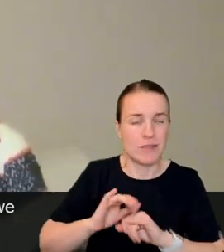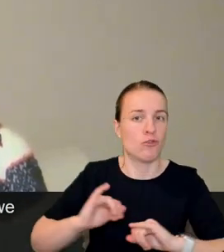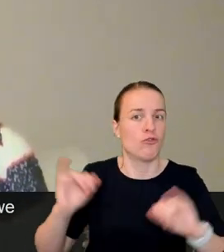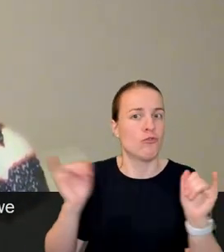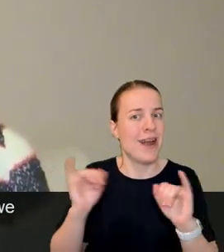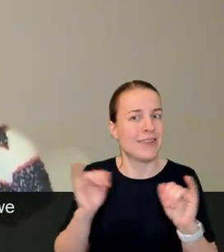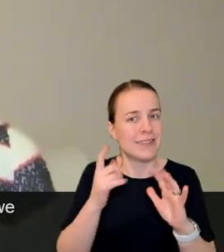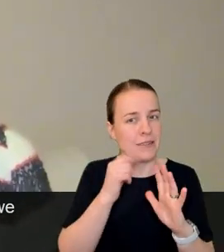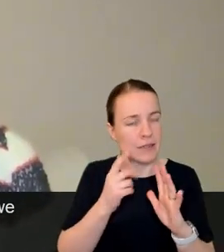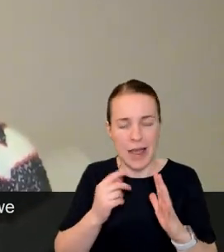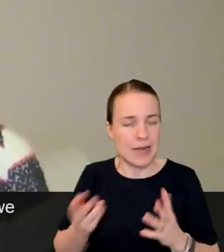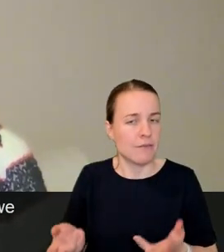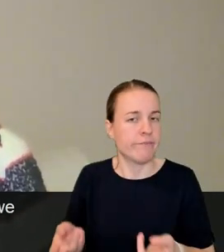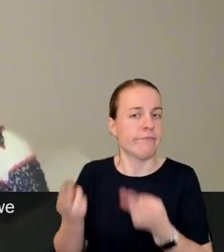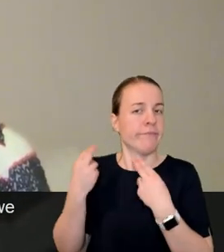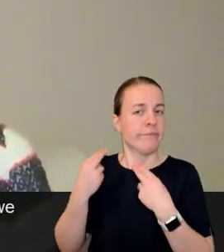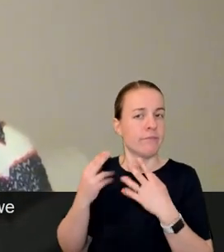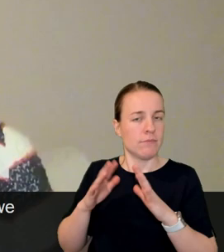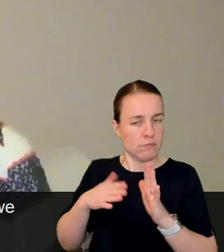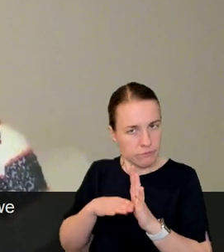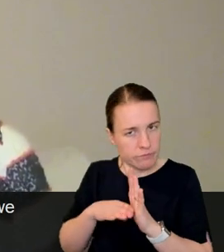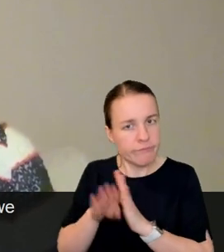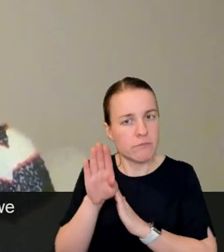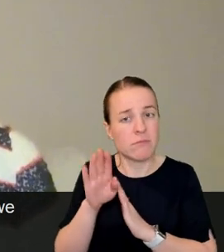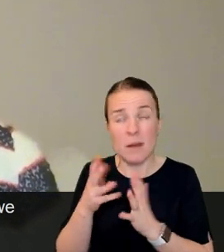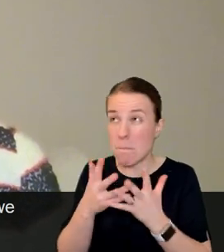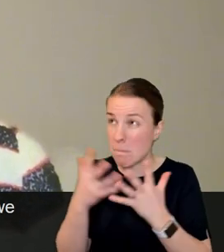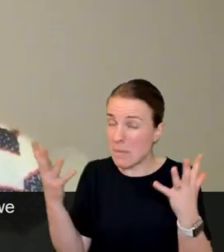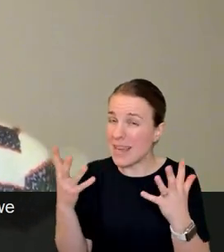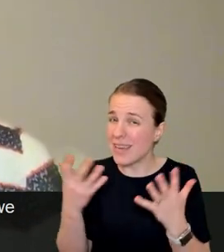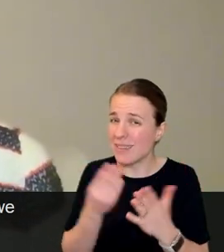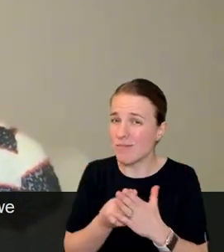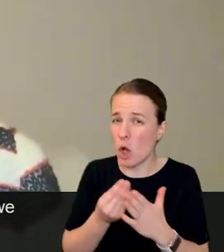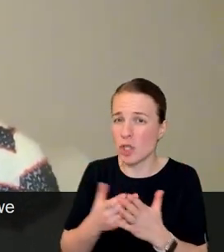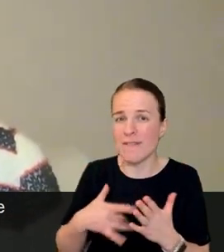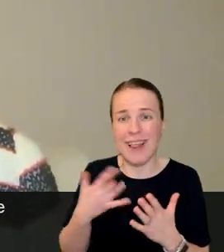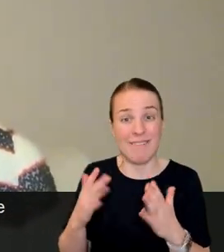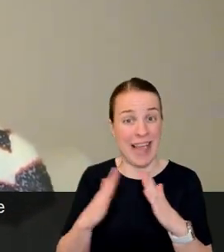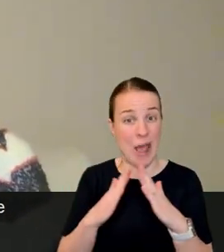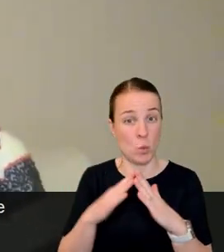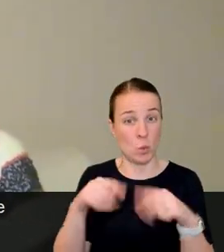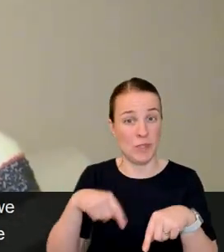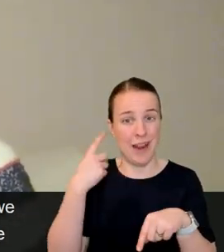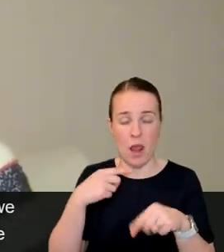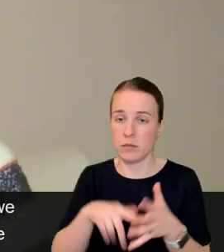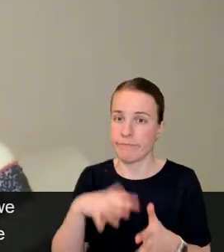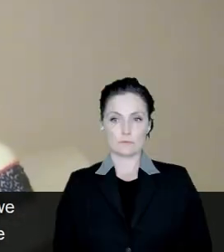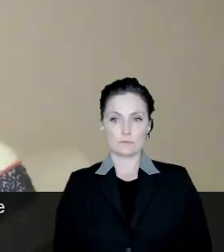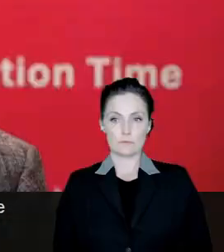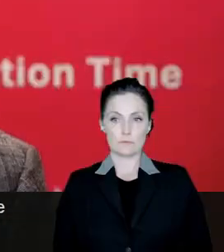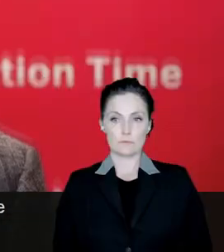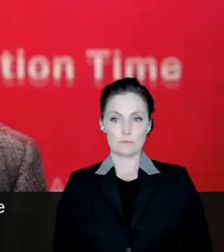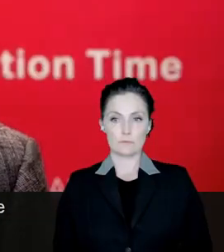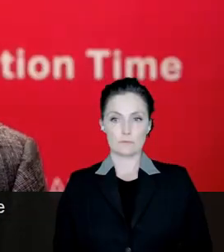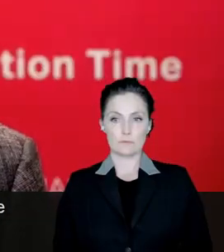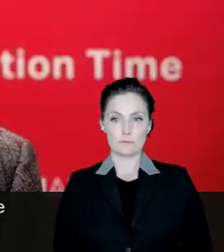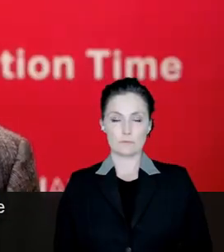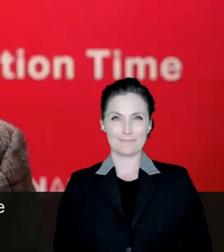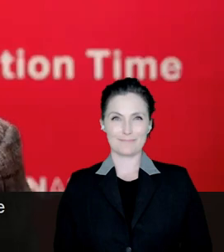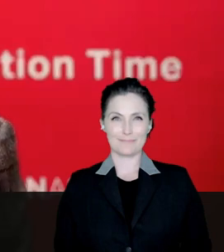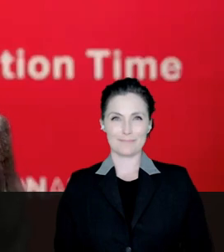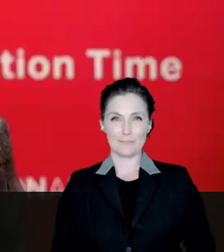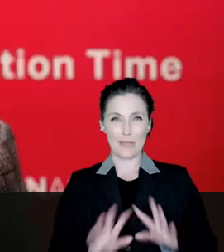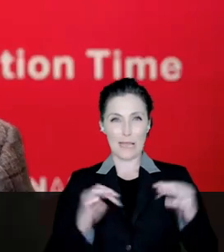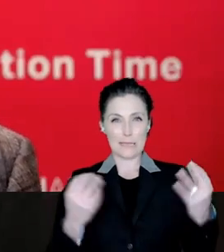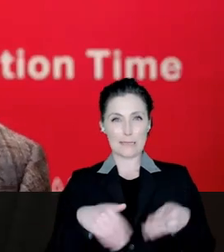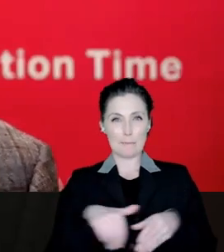the most major cost of living issues, which is the cost of housing here in London. Thank you. Assembly Member Hall, if